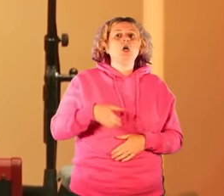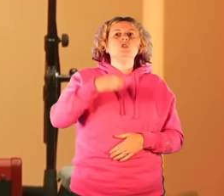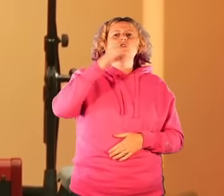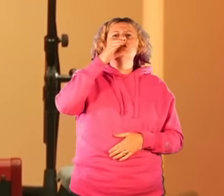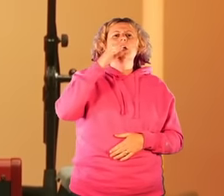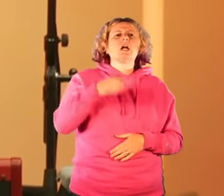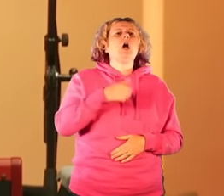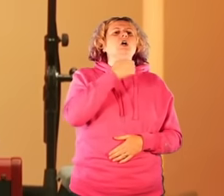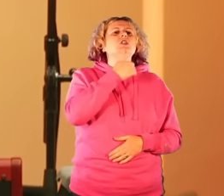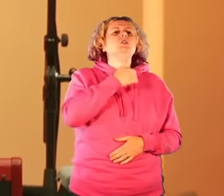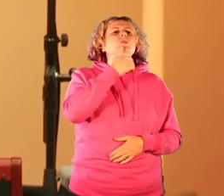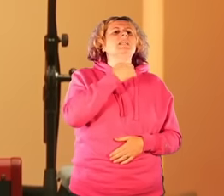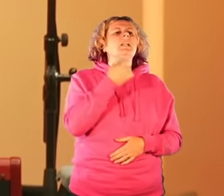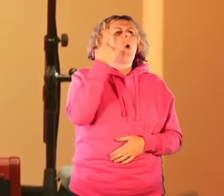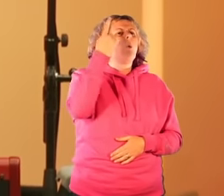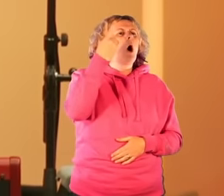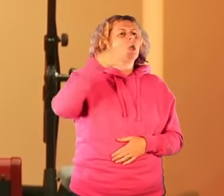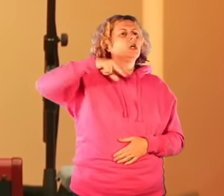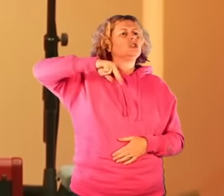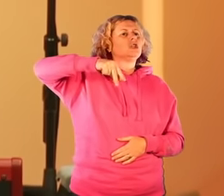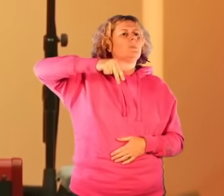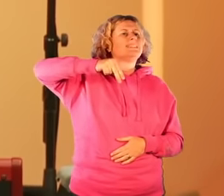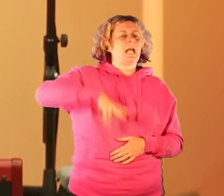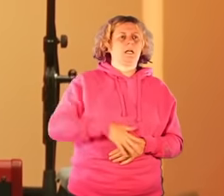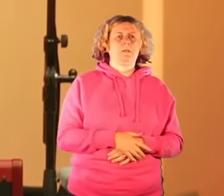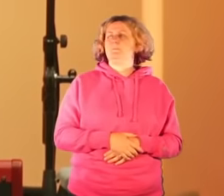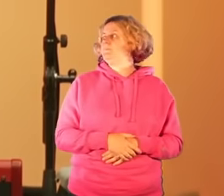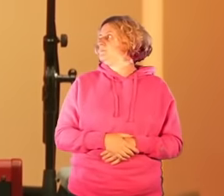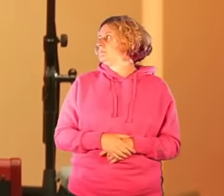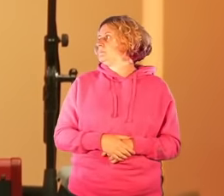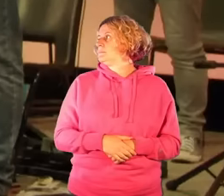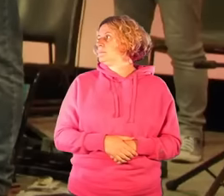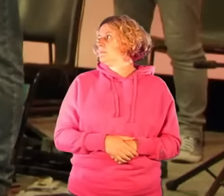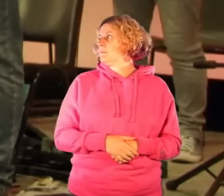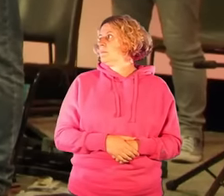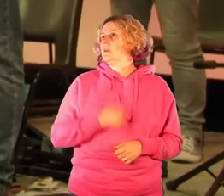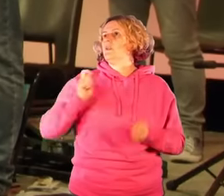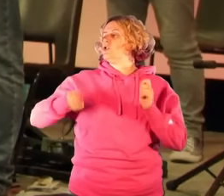One chopstick. That's interesting, isn't it? Using only a chopstick. Who do you think that might be?